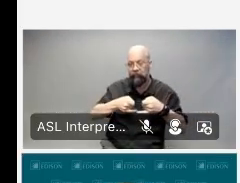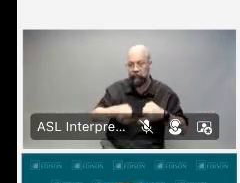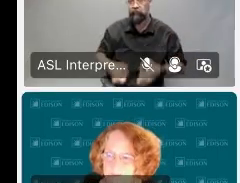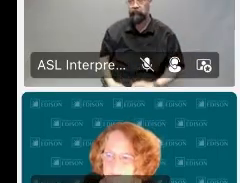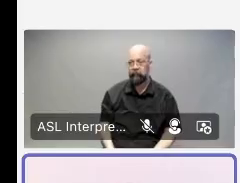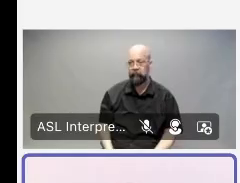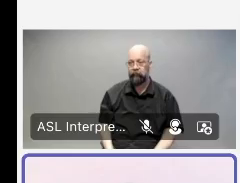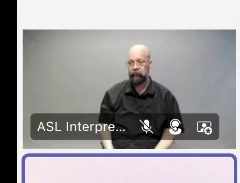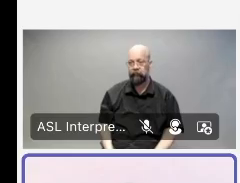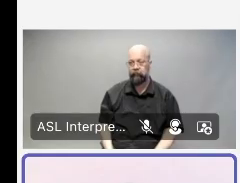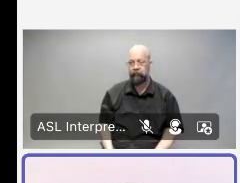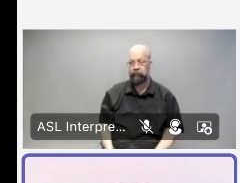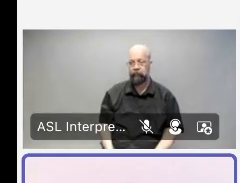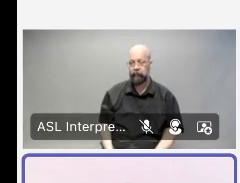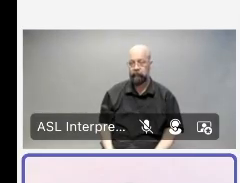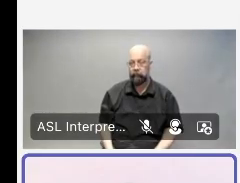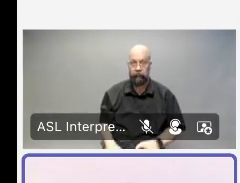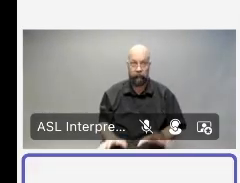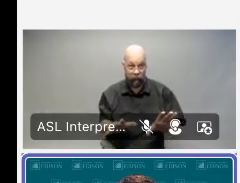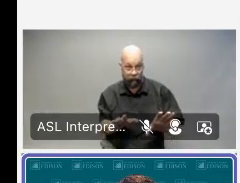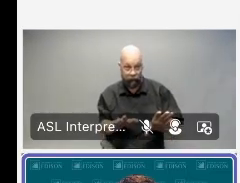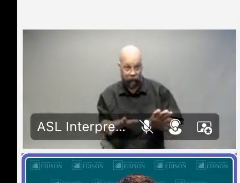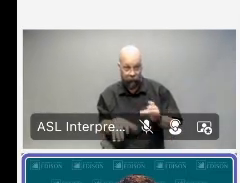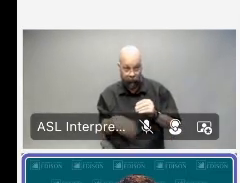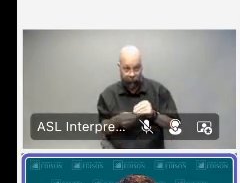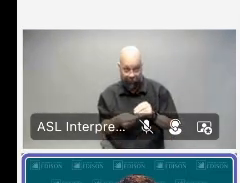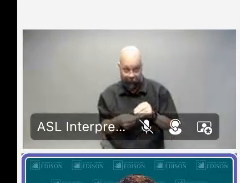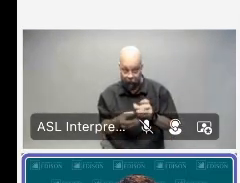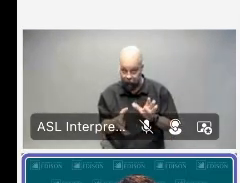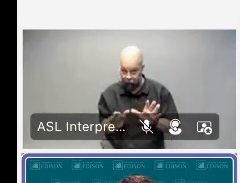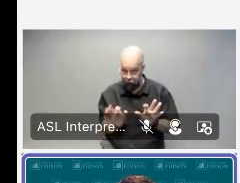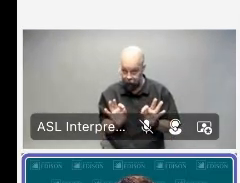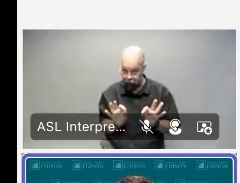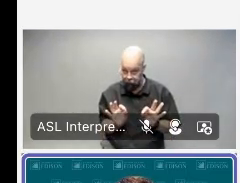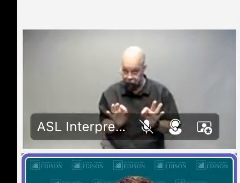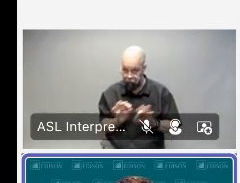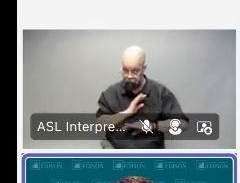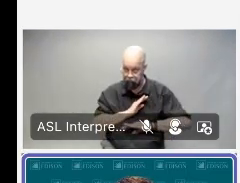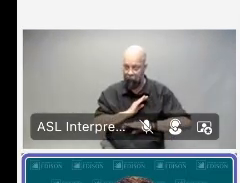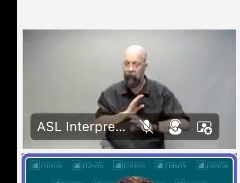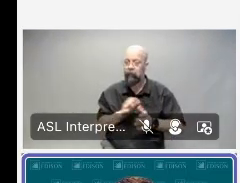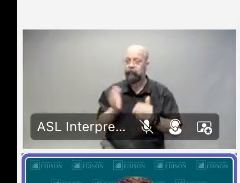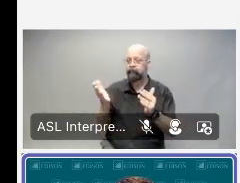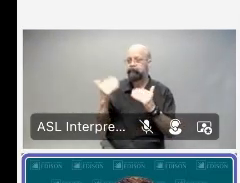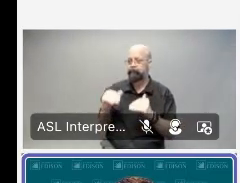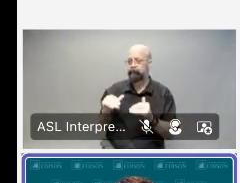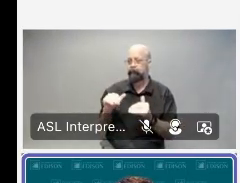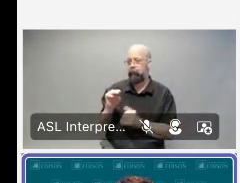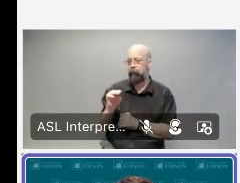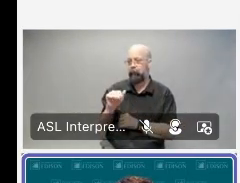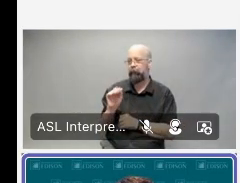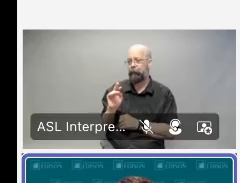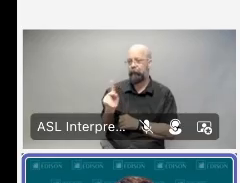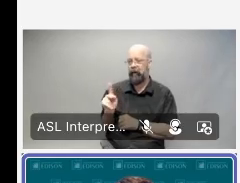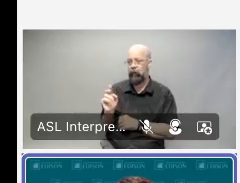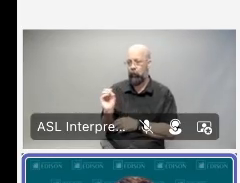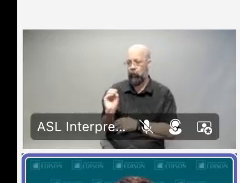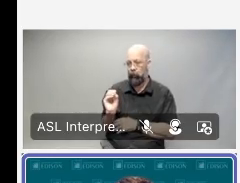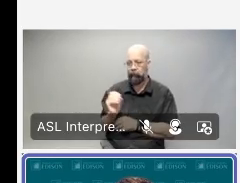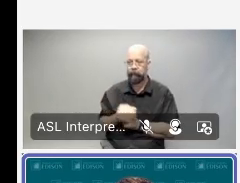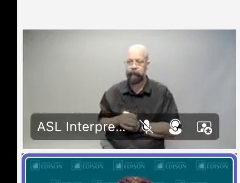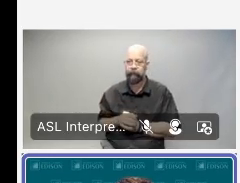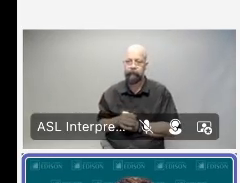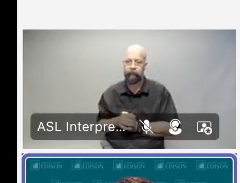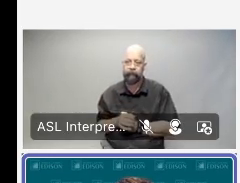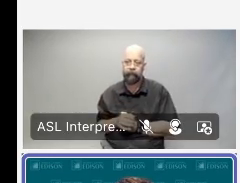Great. Anyone else have anything to add to that one? Okay. All right, next question is from Mark O. My power line